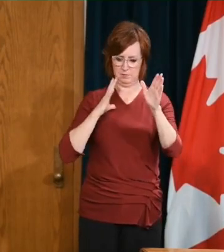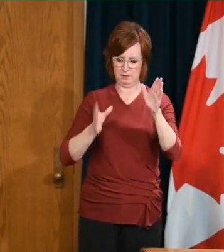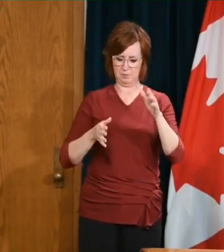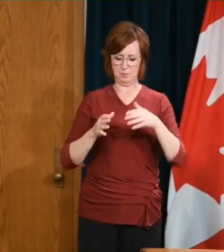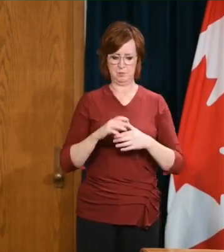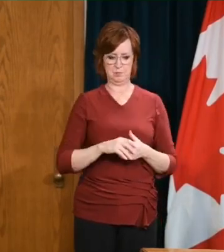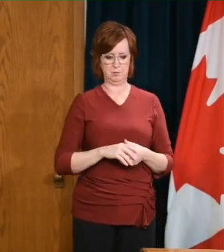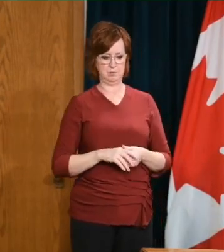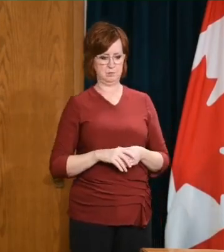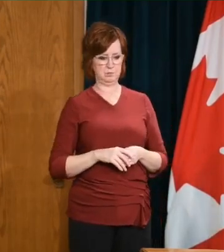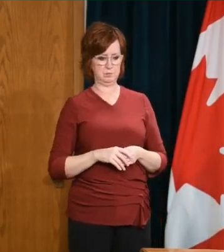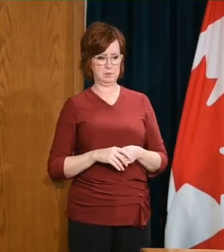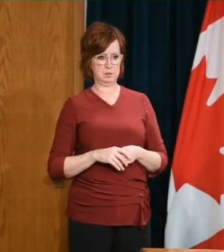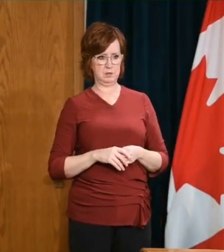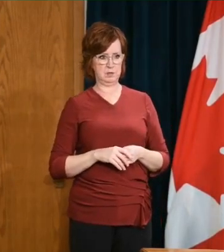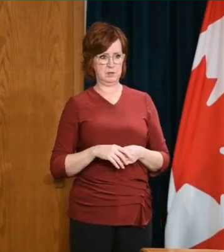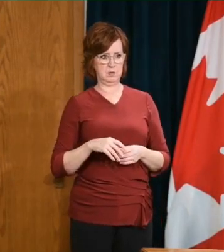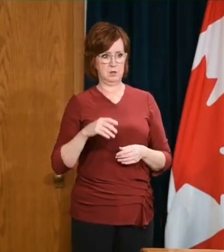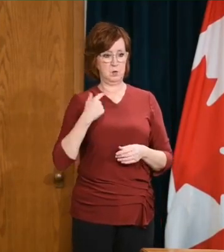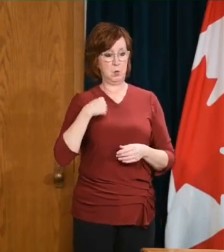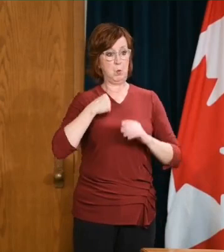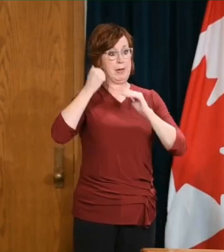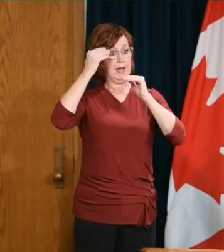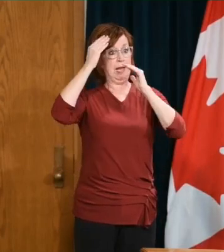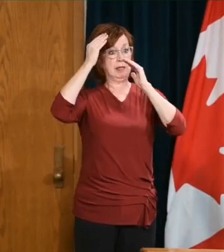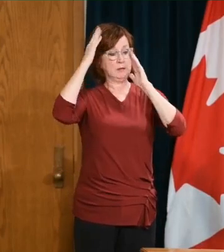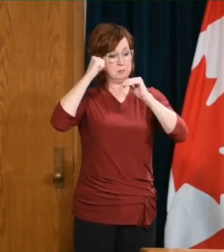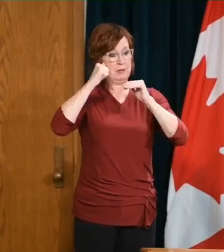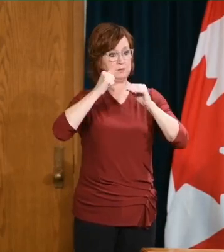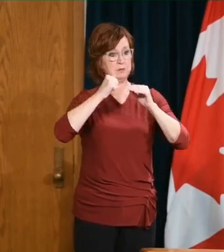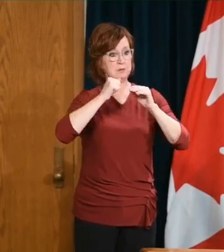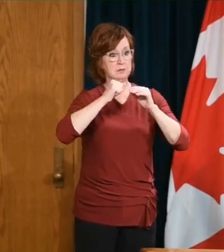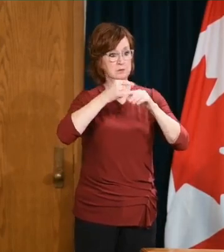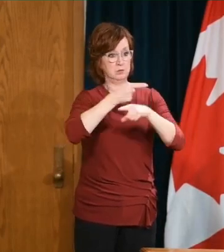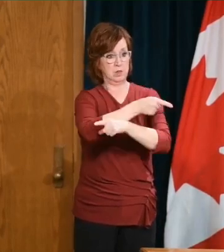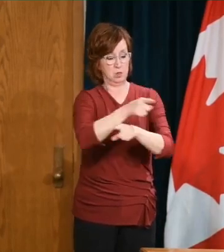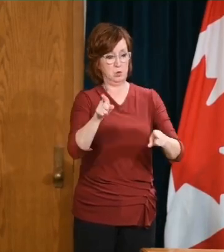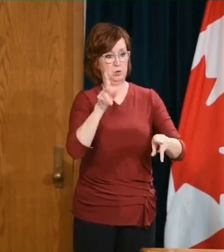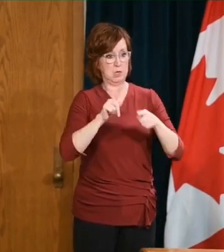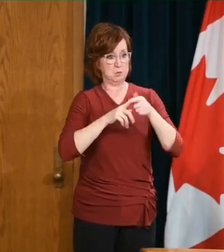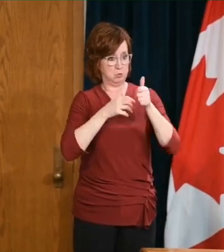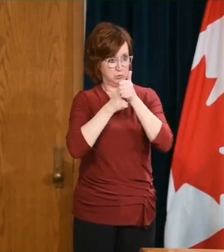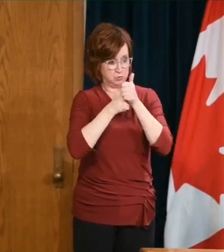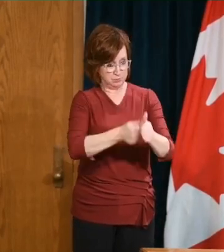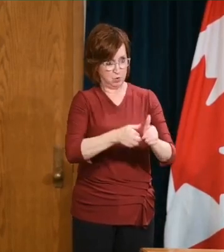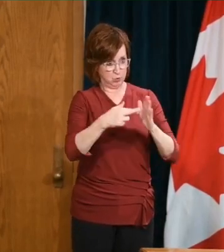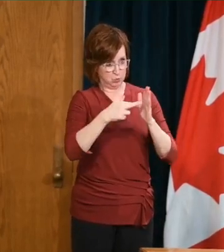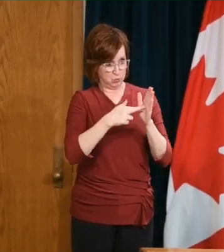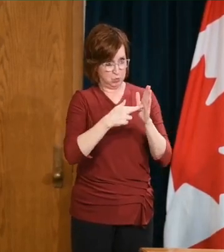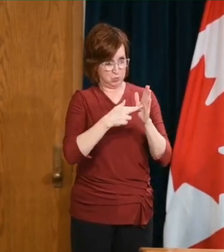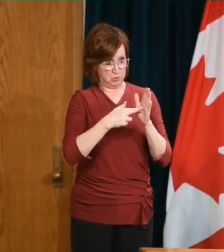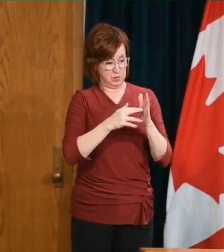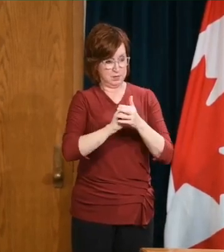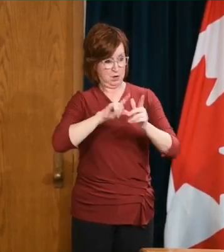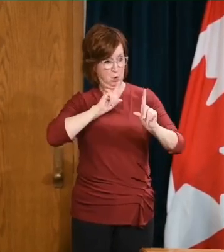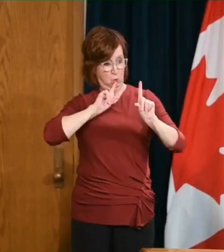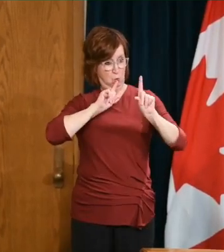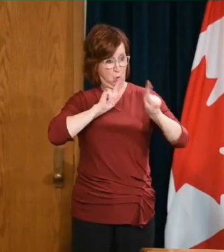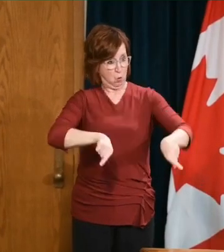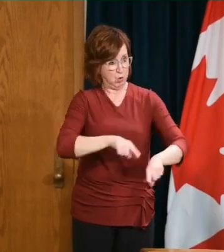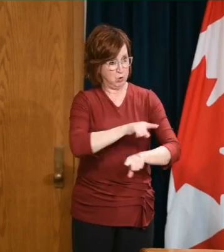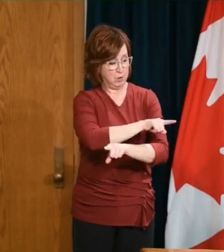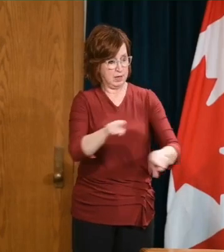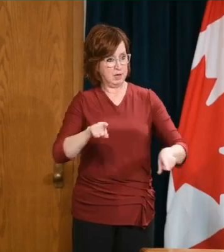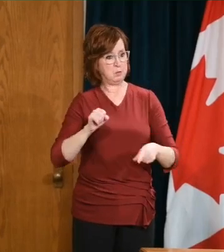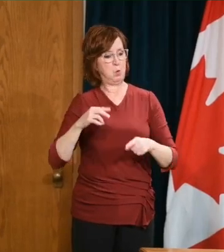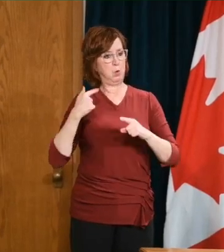expectation is in order, that these assisted living homes would also need to apply these screening measures that